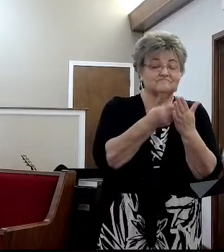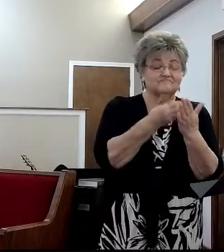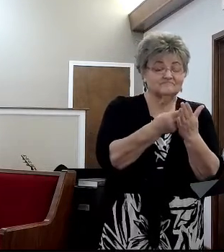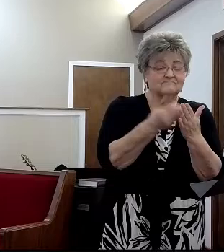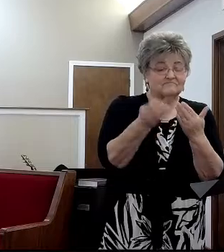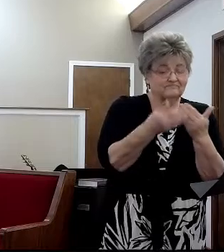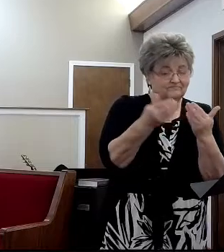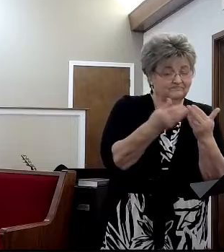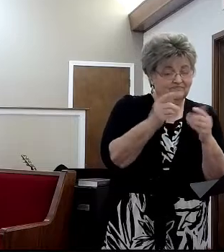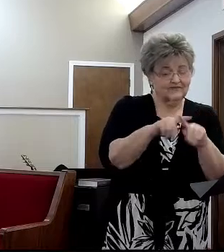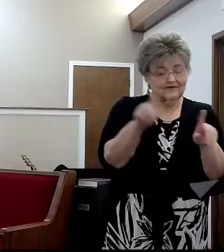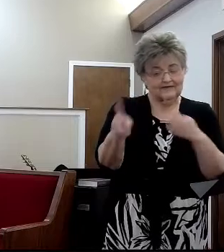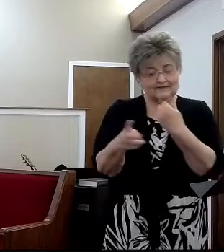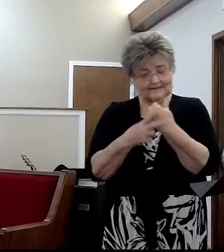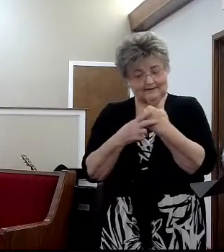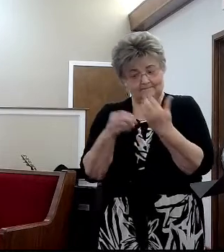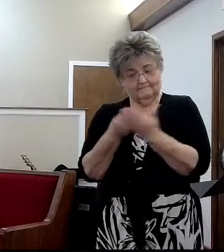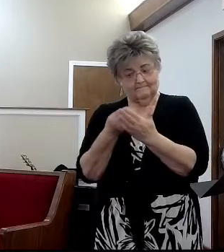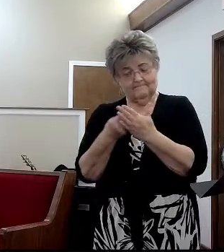but keeping it's the hard part.